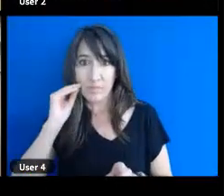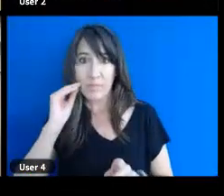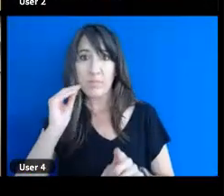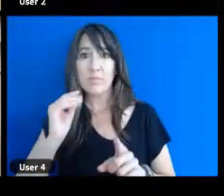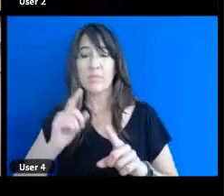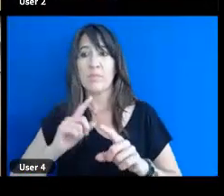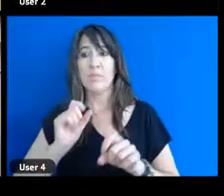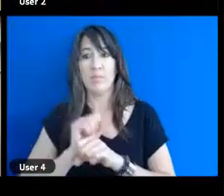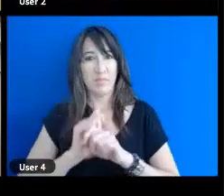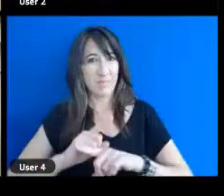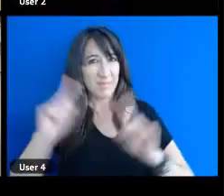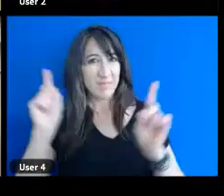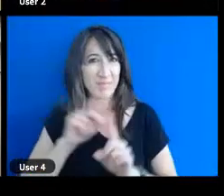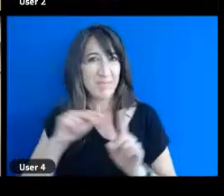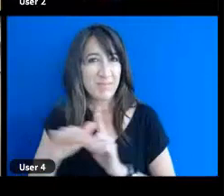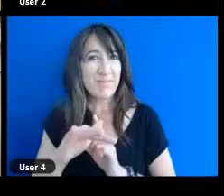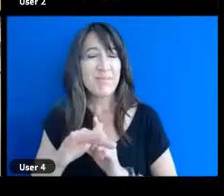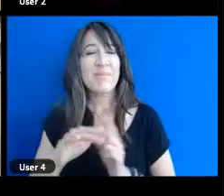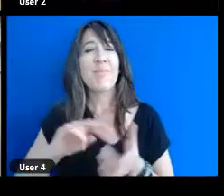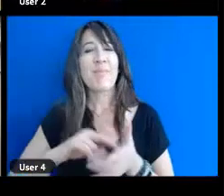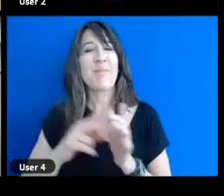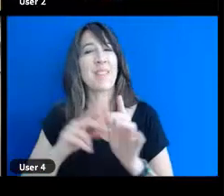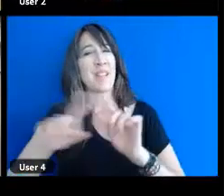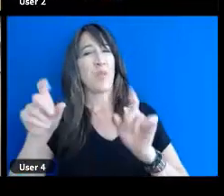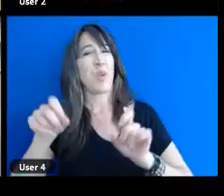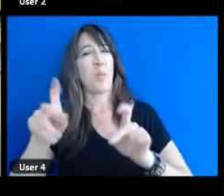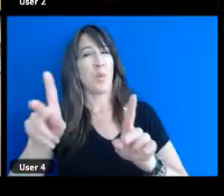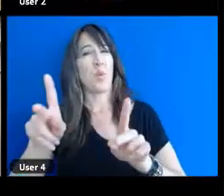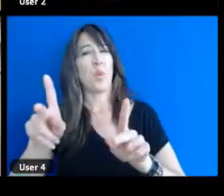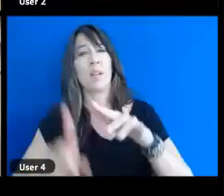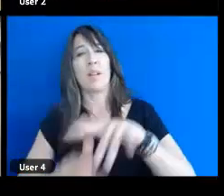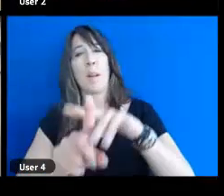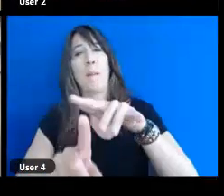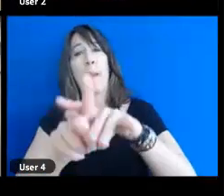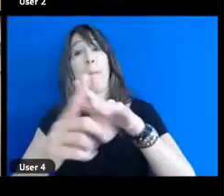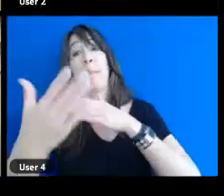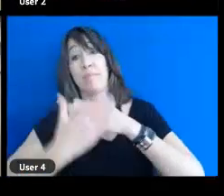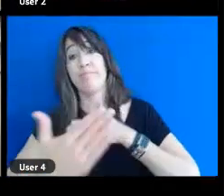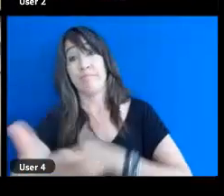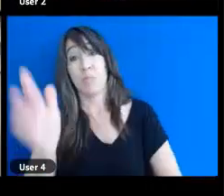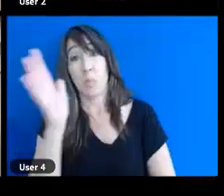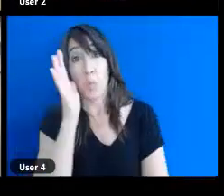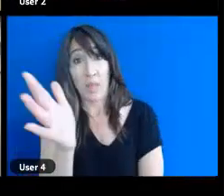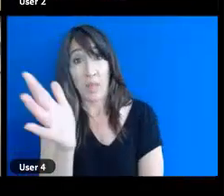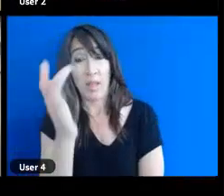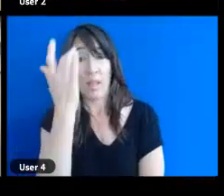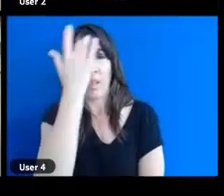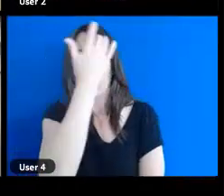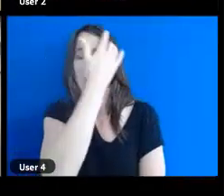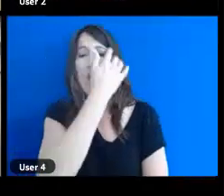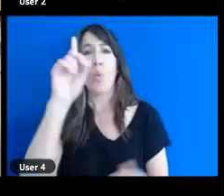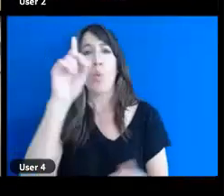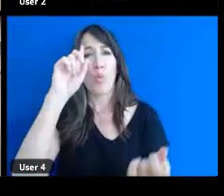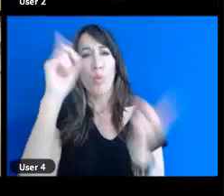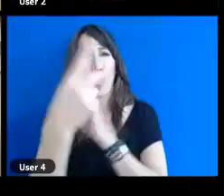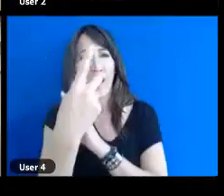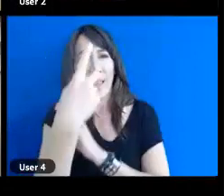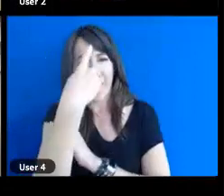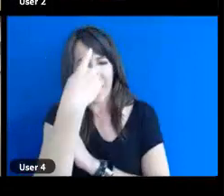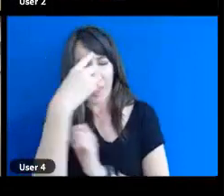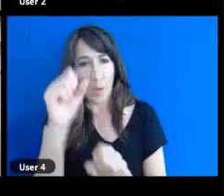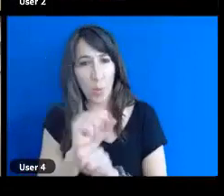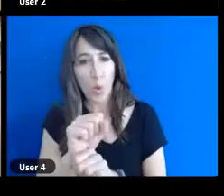through this period of being redeployed from home and working from home, it's going to provide us with some interesting opportunities